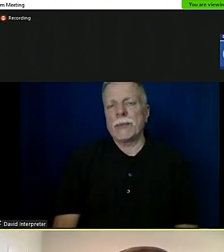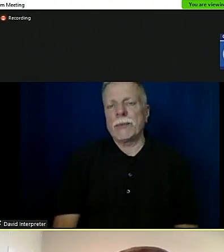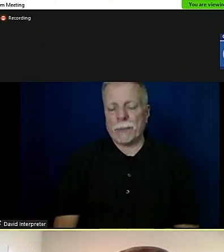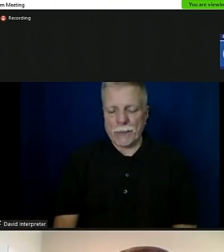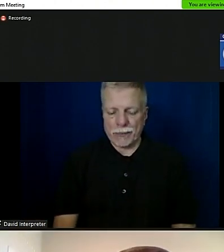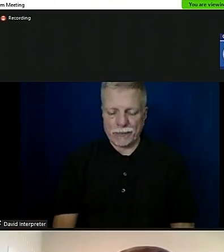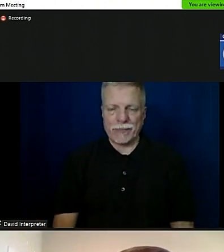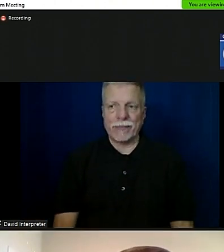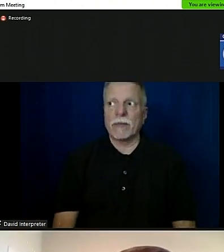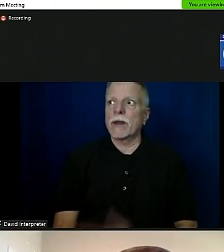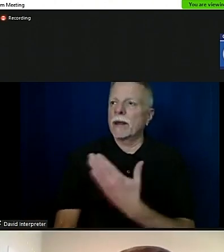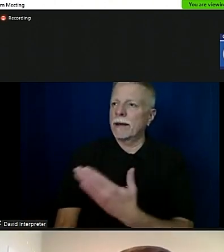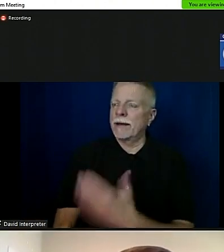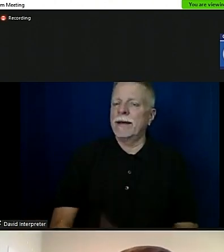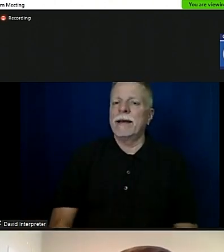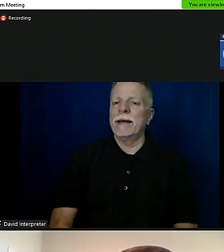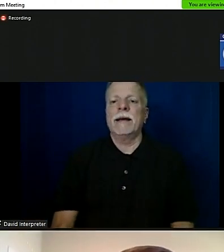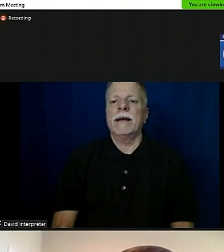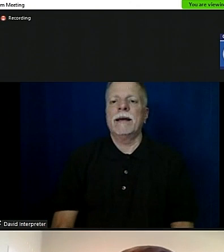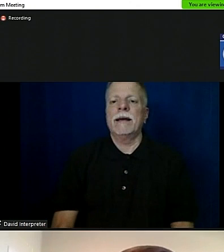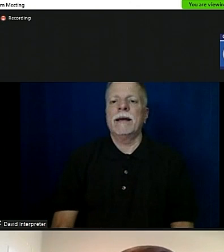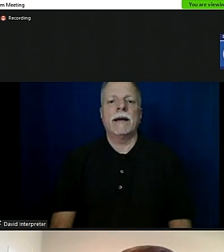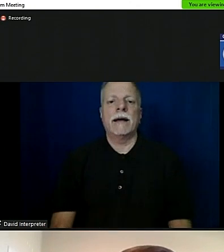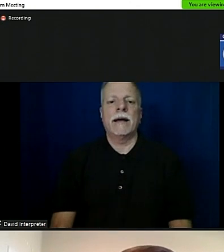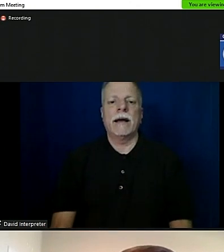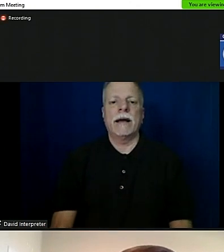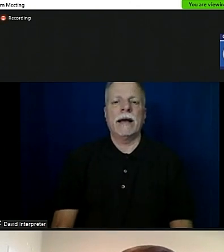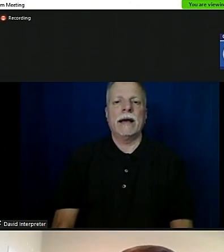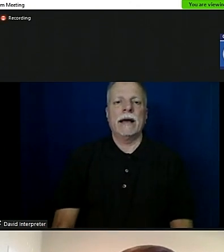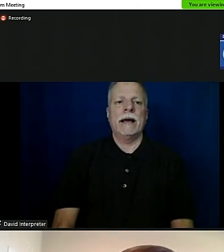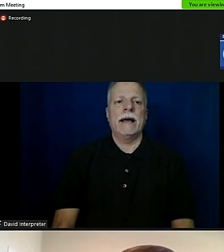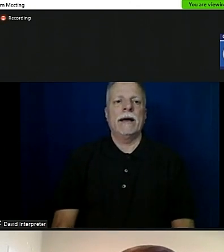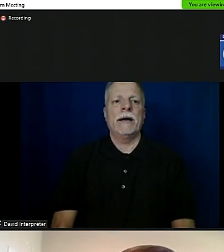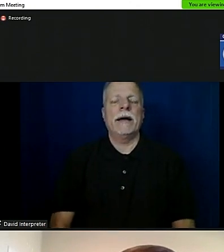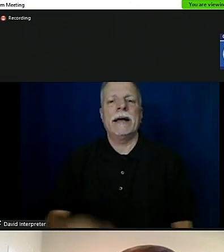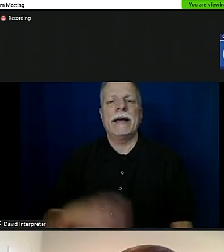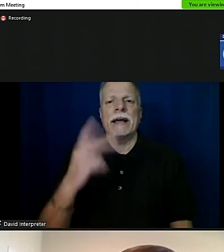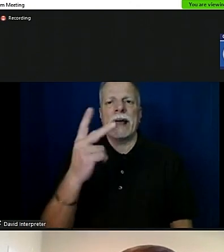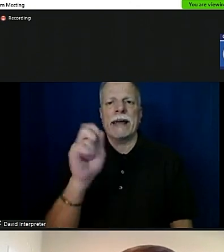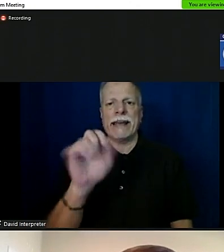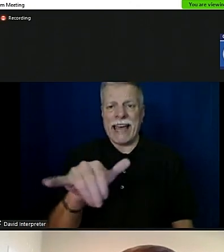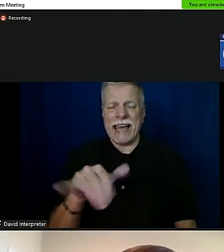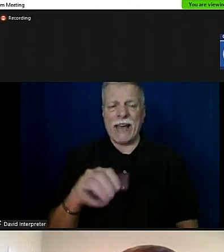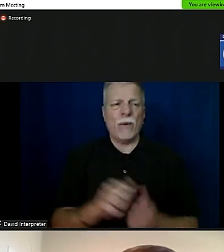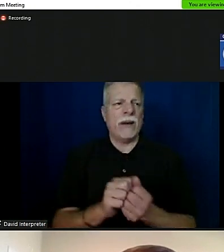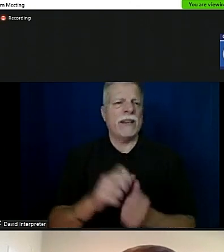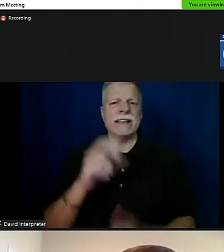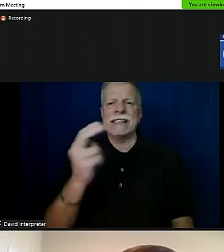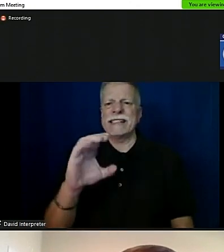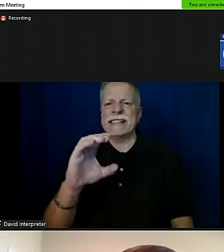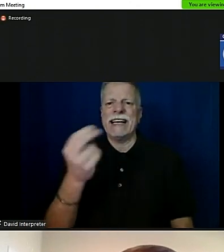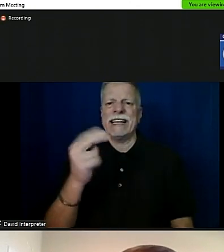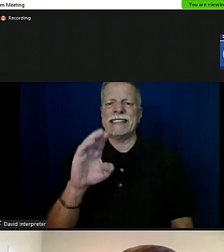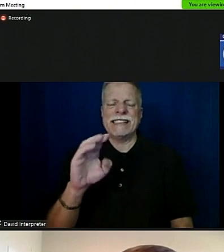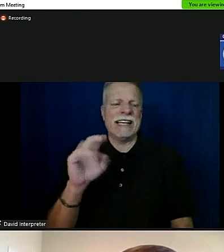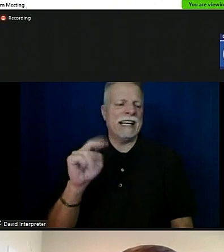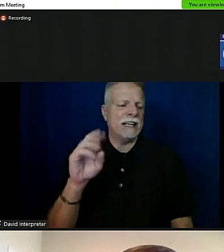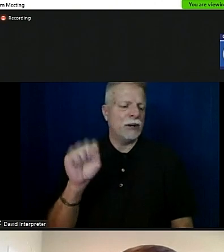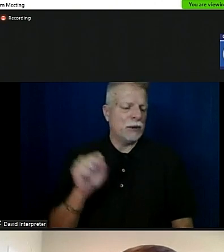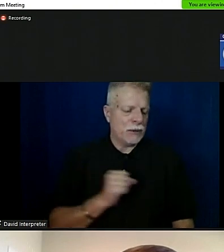Great, thank you. And I am going to go to KCNC News. If you could say your name, that would be